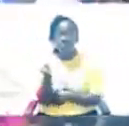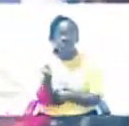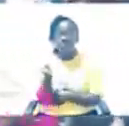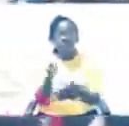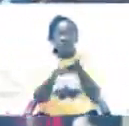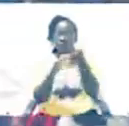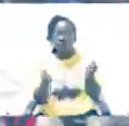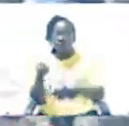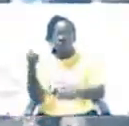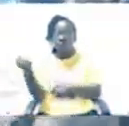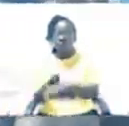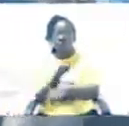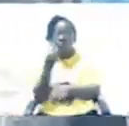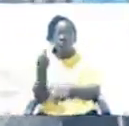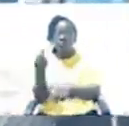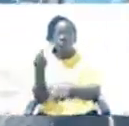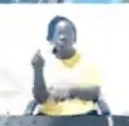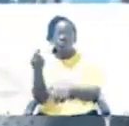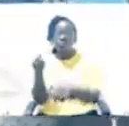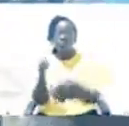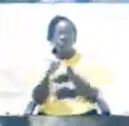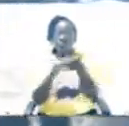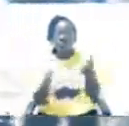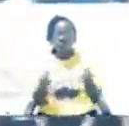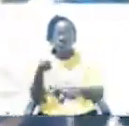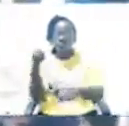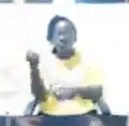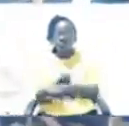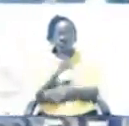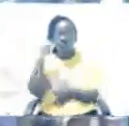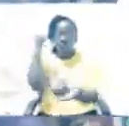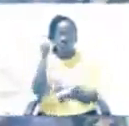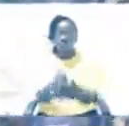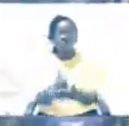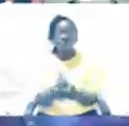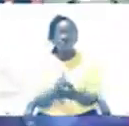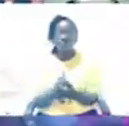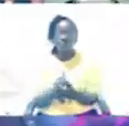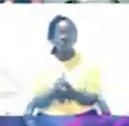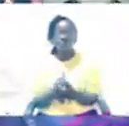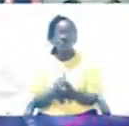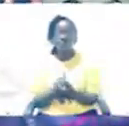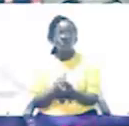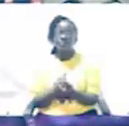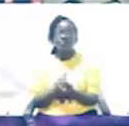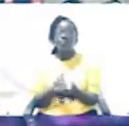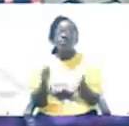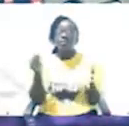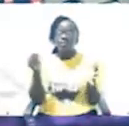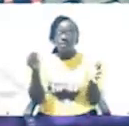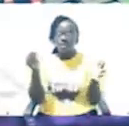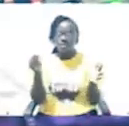remove the stone. Shout amen. Amen. That request is being made tonight.